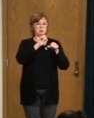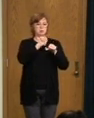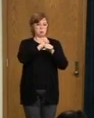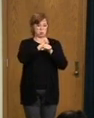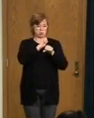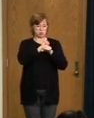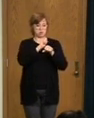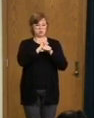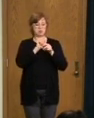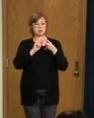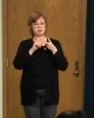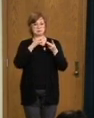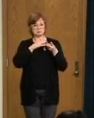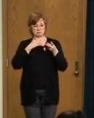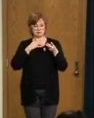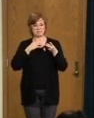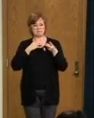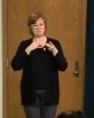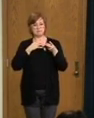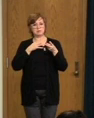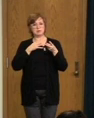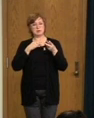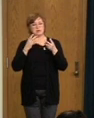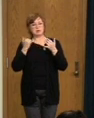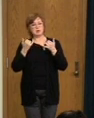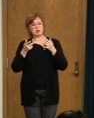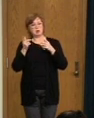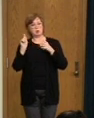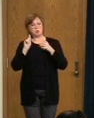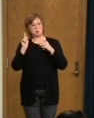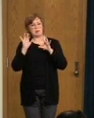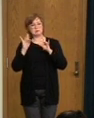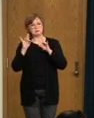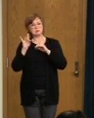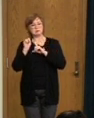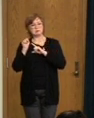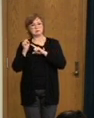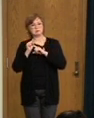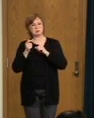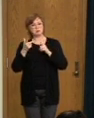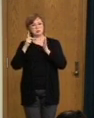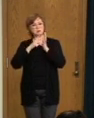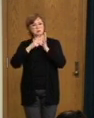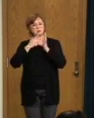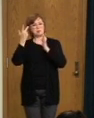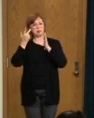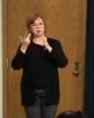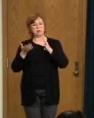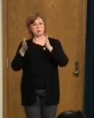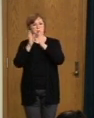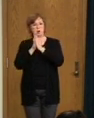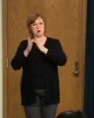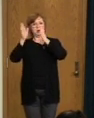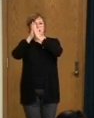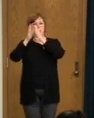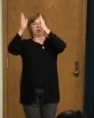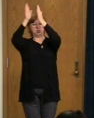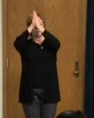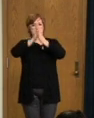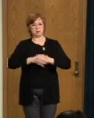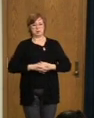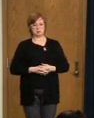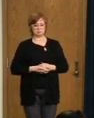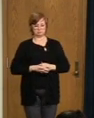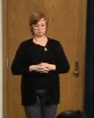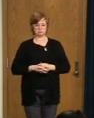triple. Triple the cases have come from those household exposures than all workplace exposures put together.